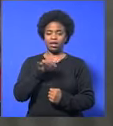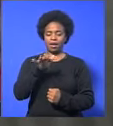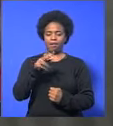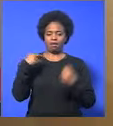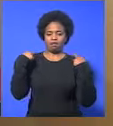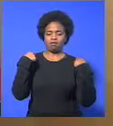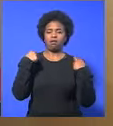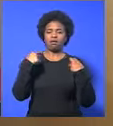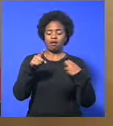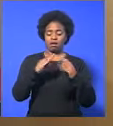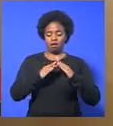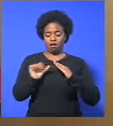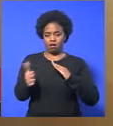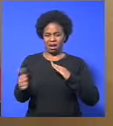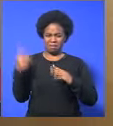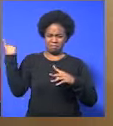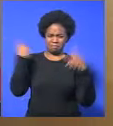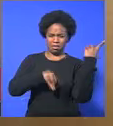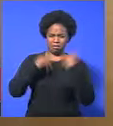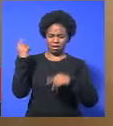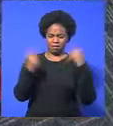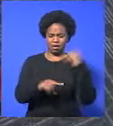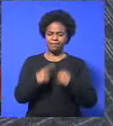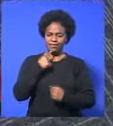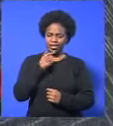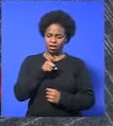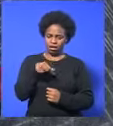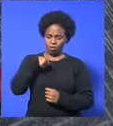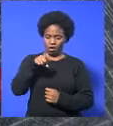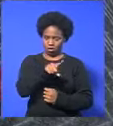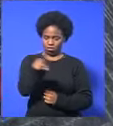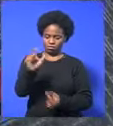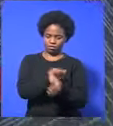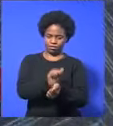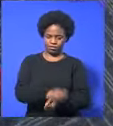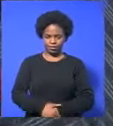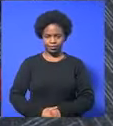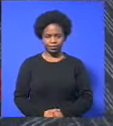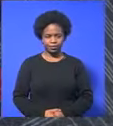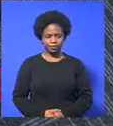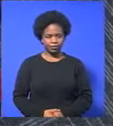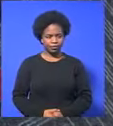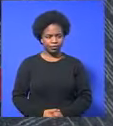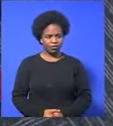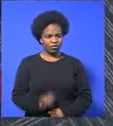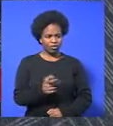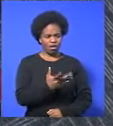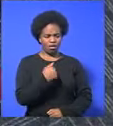and neighbors who allegedly beat him up. Reaction unit and the public.